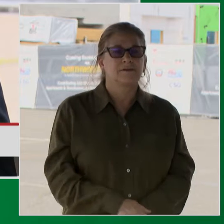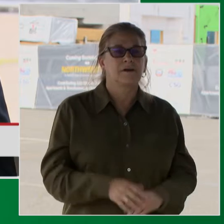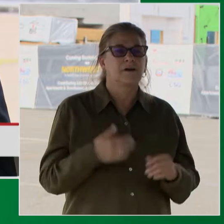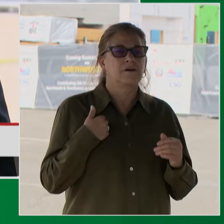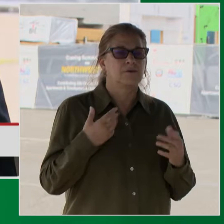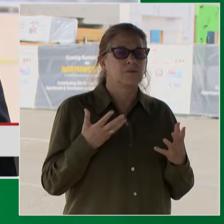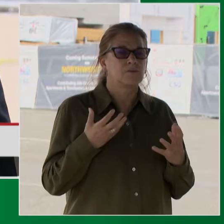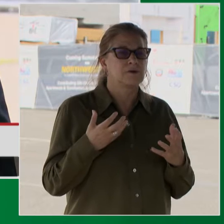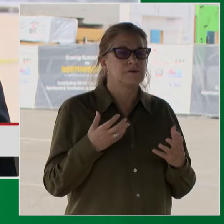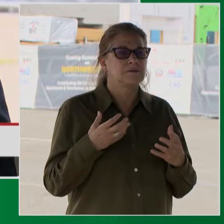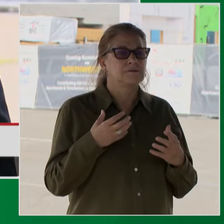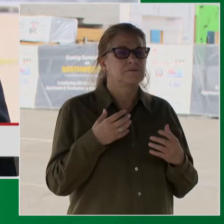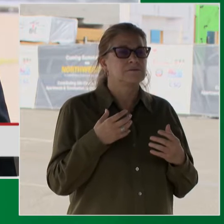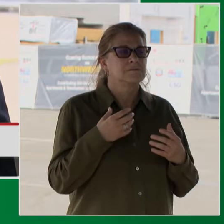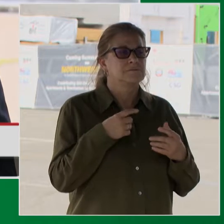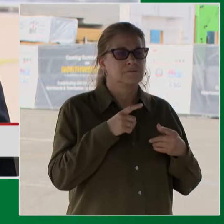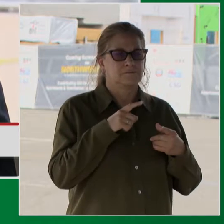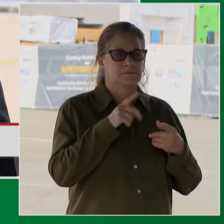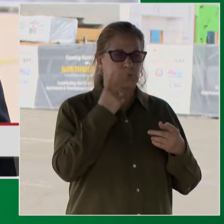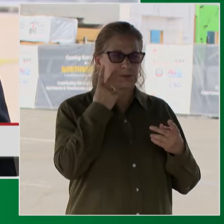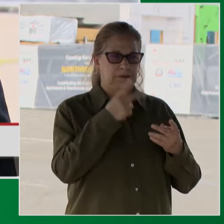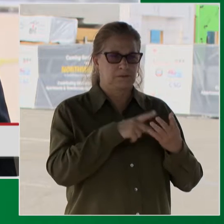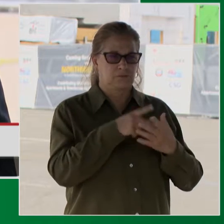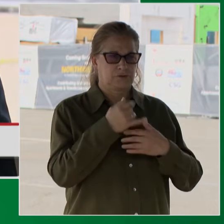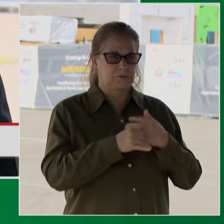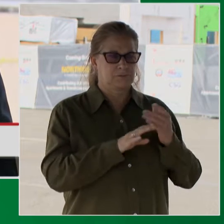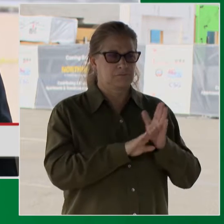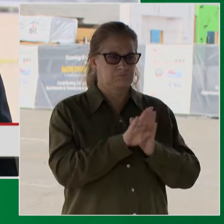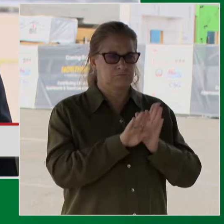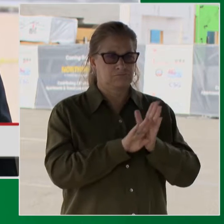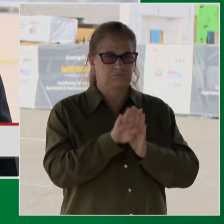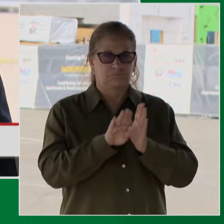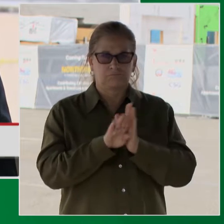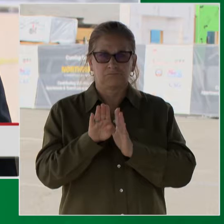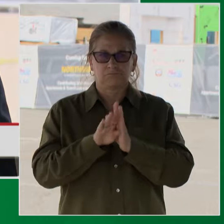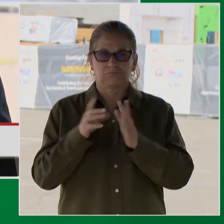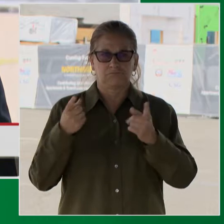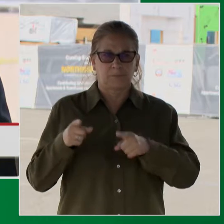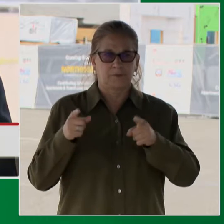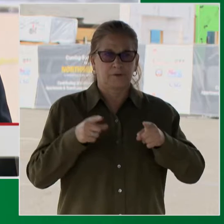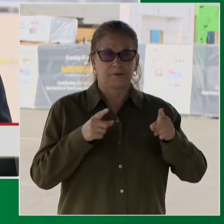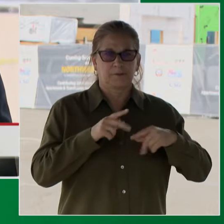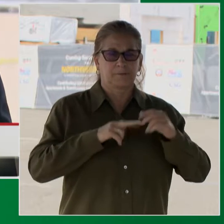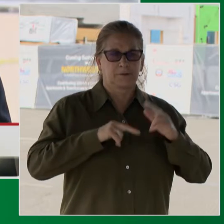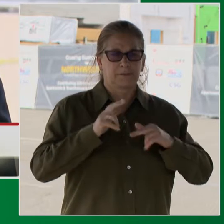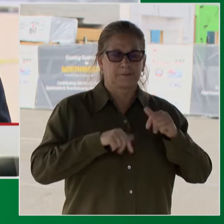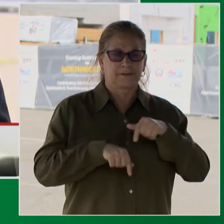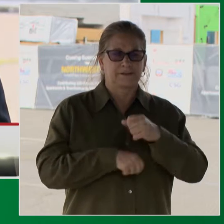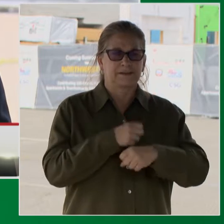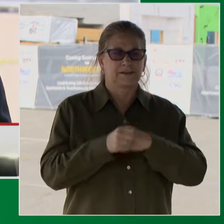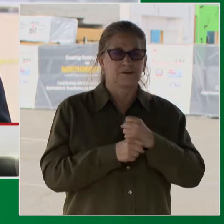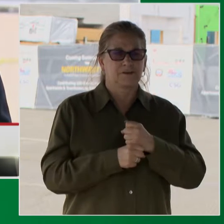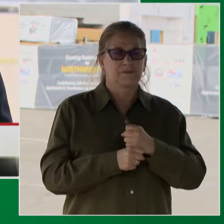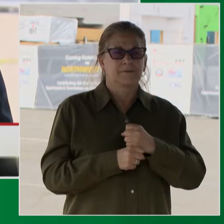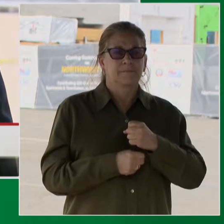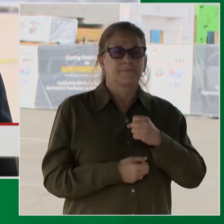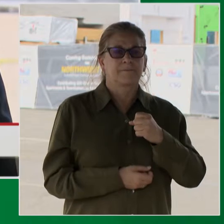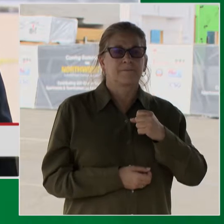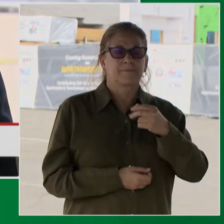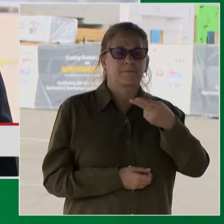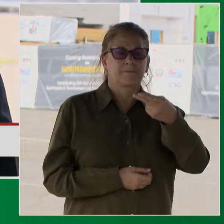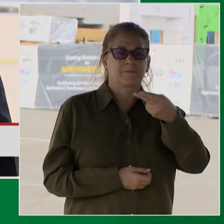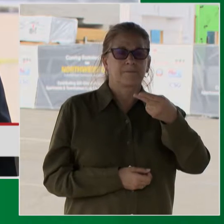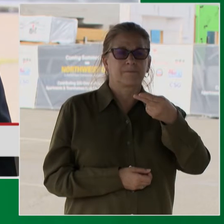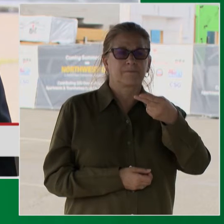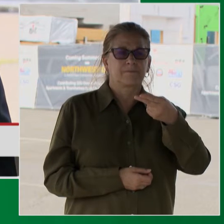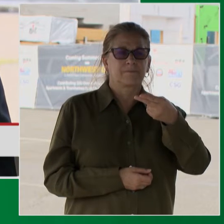highlight a couple of projects that are in the mayor's budget this year, including Hill East, which is a tremendous project for Ward 7.